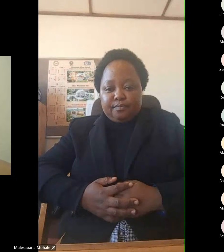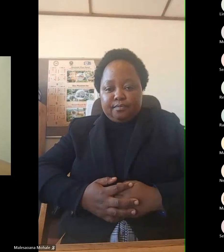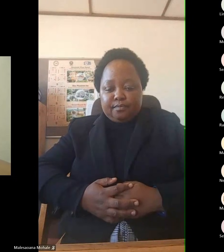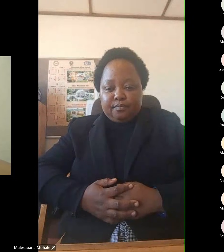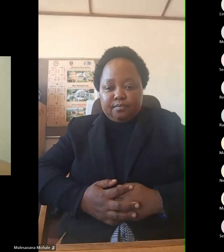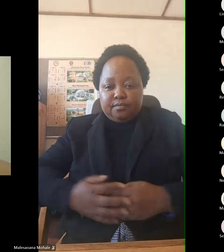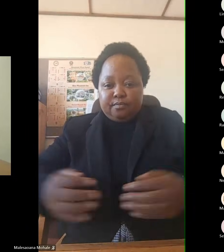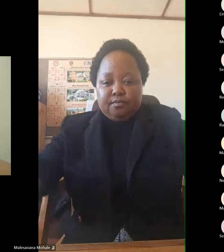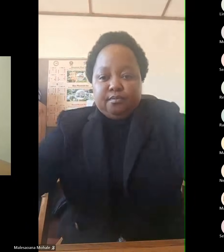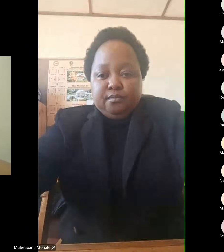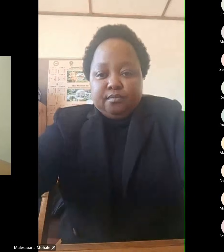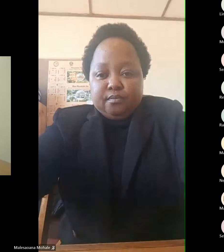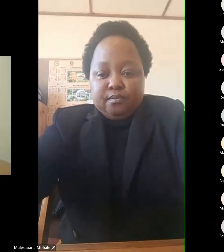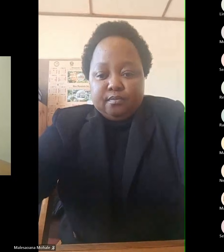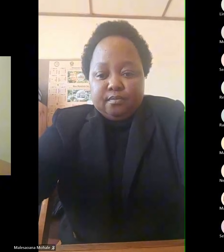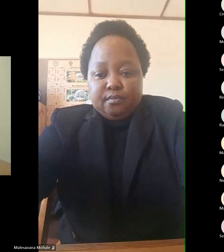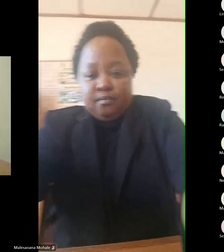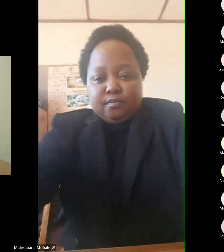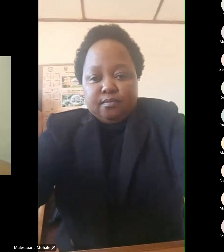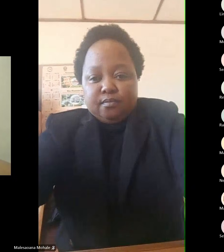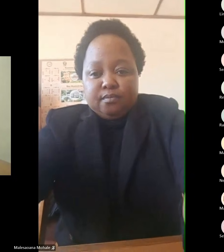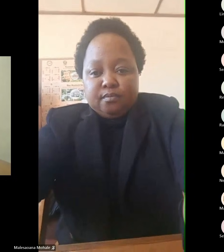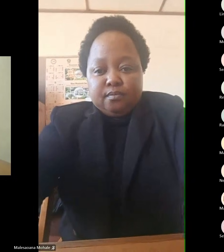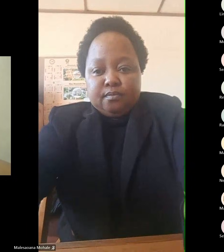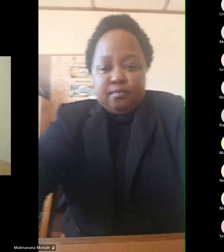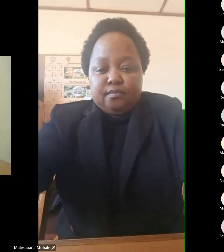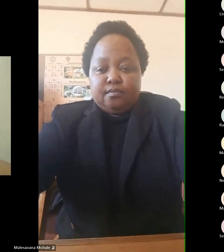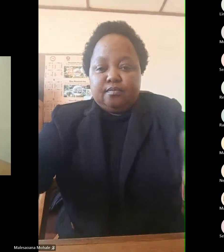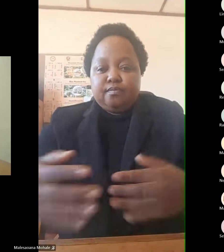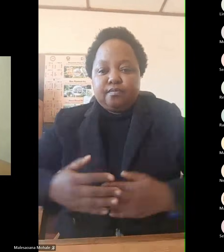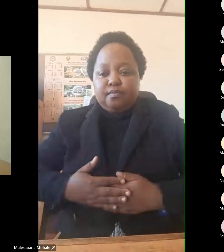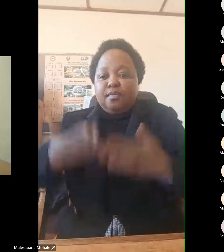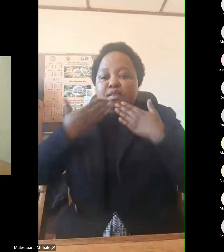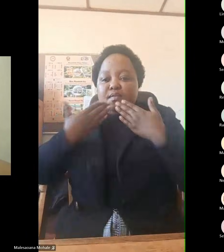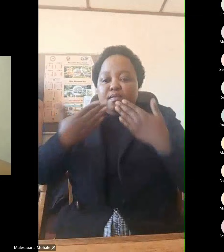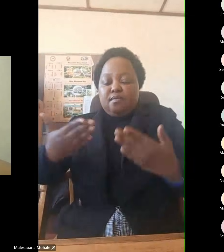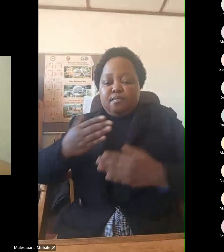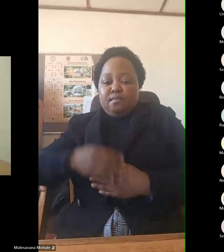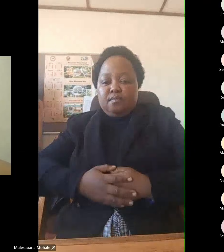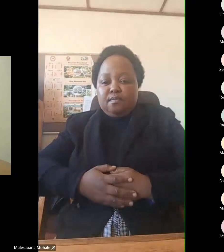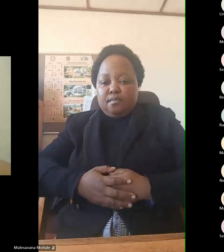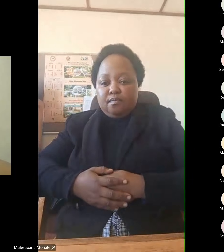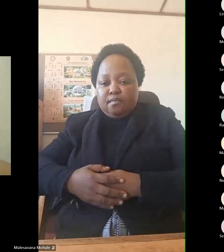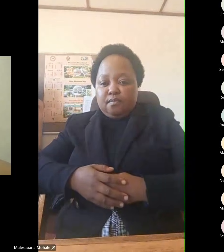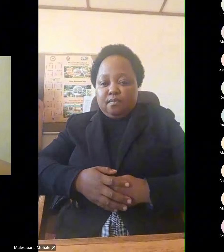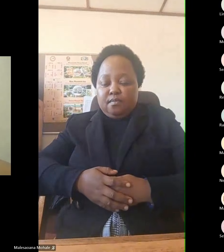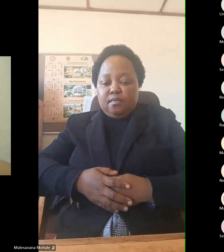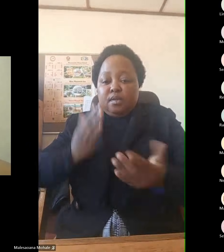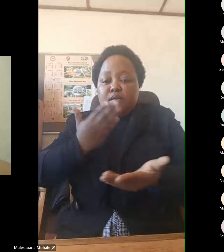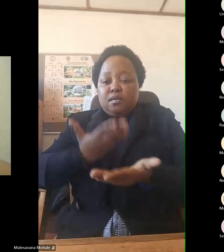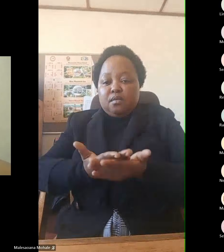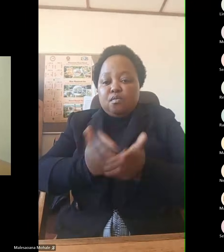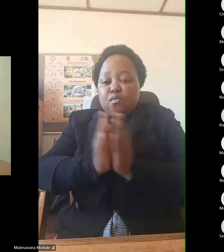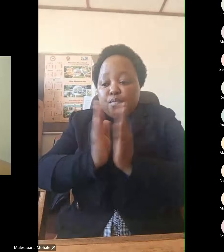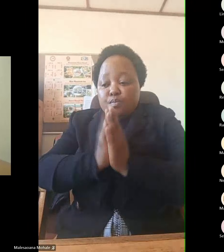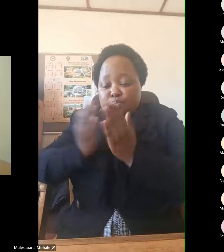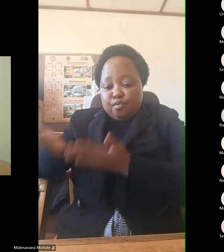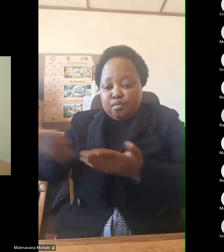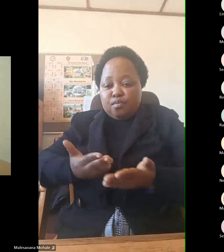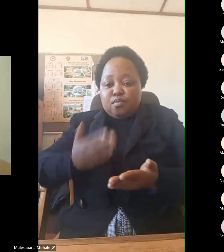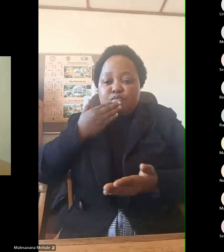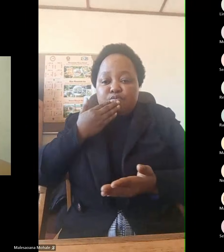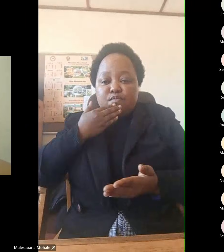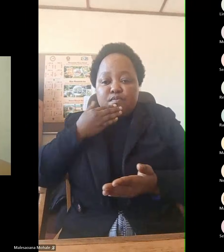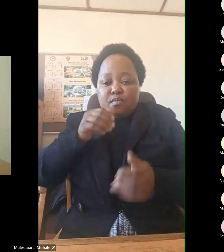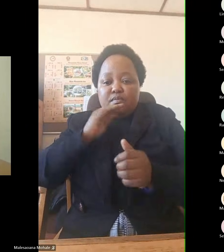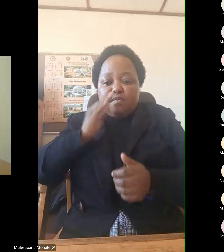Secretary of the Ministry of Gender, Youth and Social Development. To officially open today's webinar, that day, DPS, you